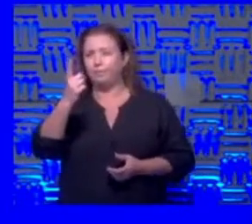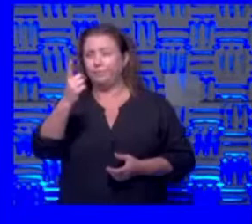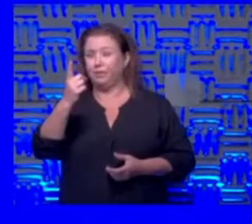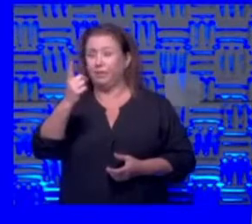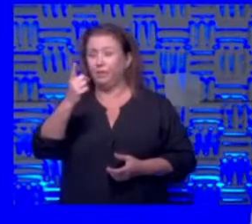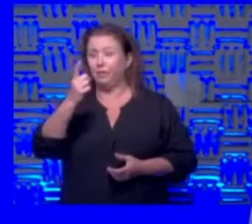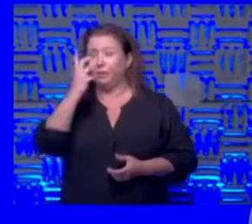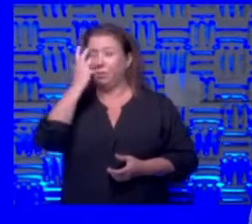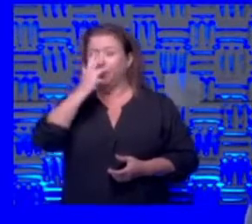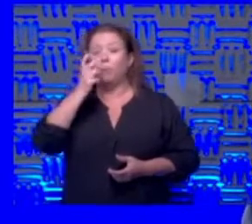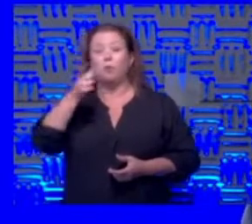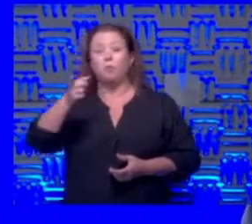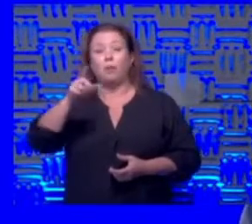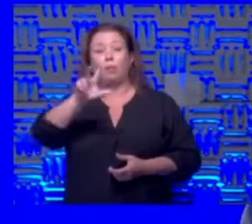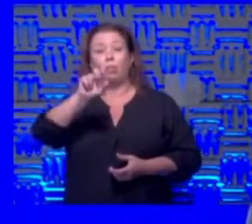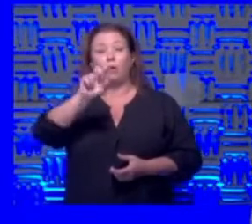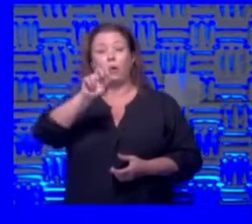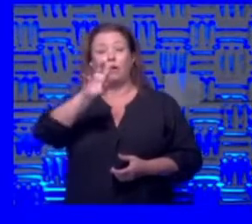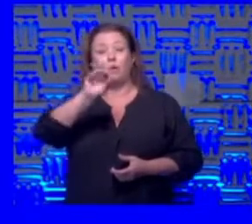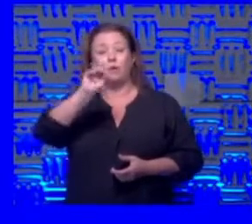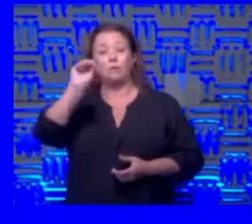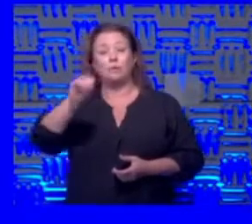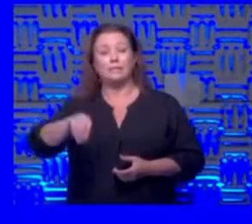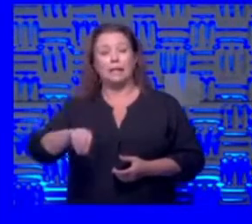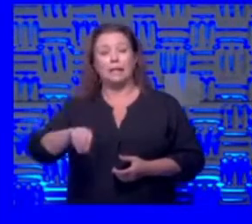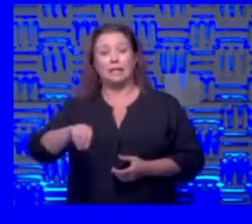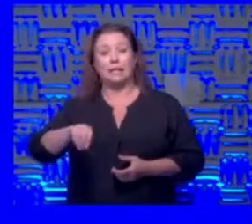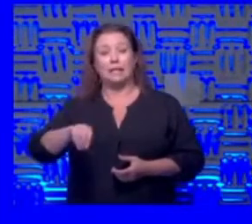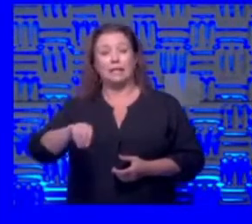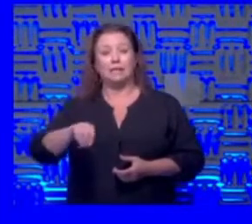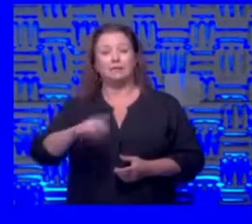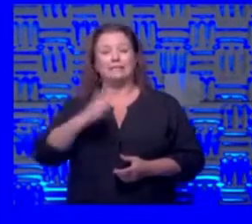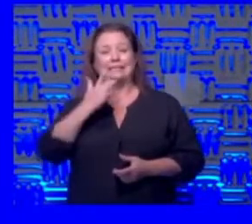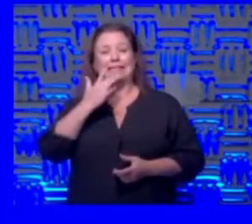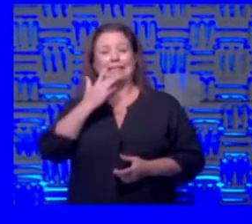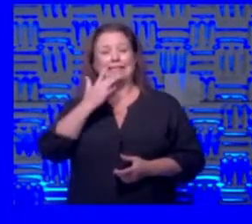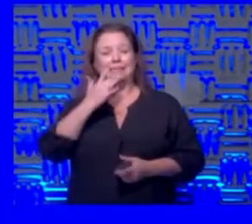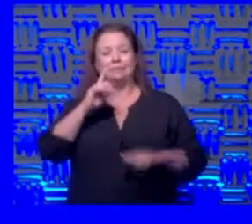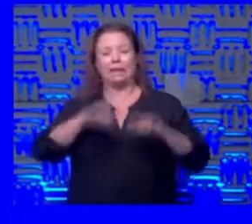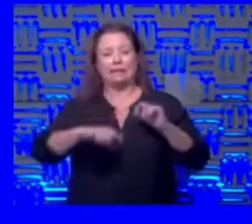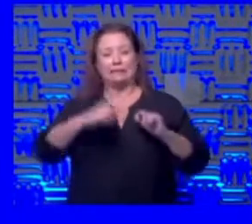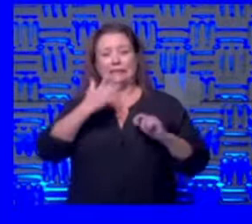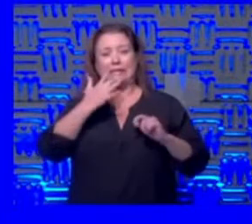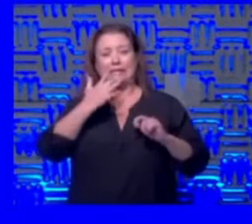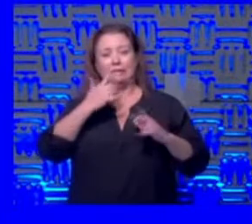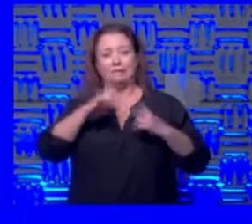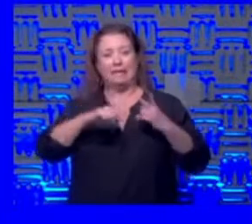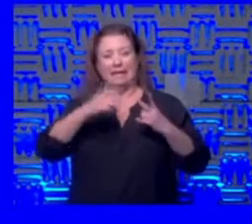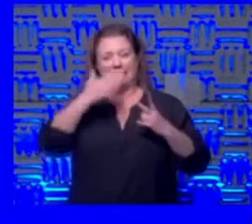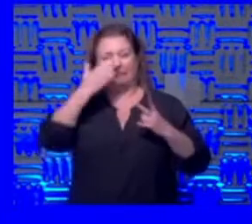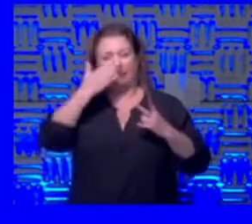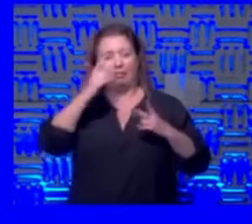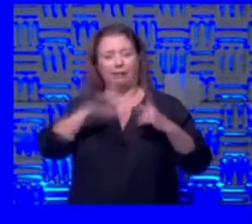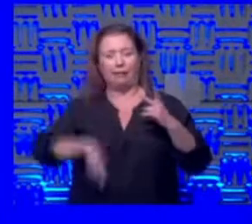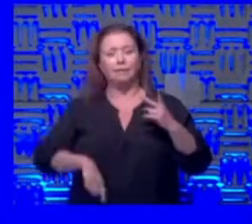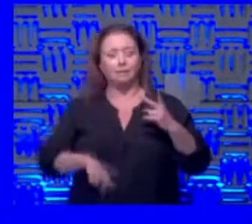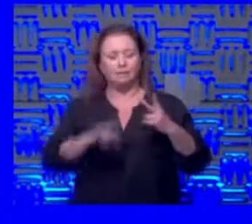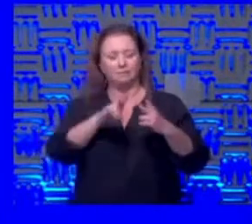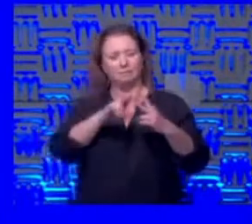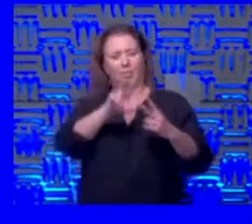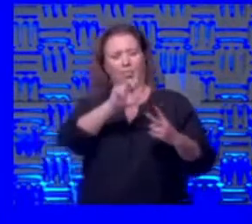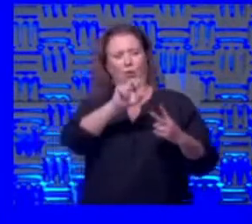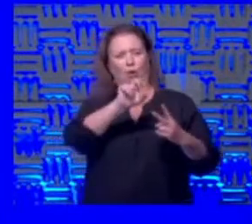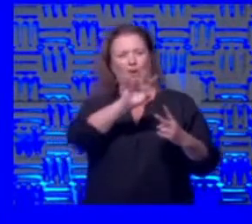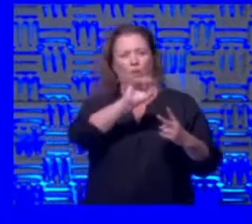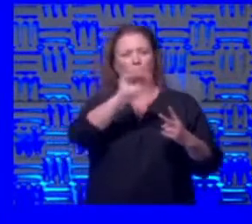remarkable ones. 30 to 40% of people probably get this, and that's loss of taste or smell as well. So those can be some of the